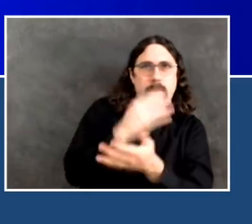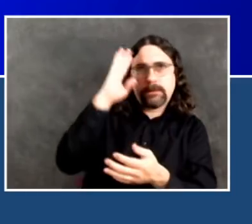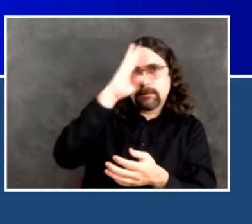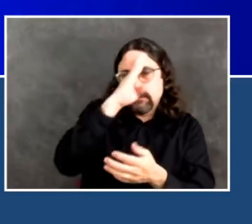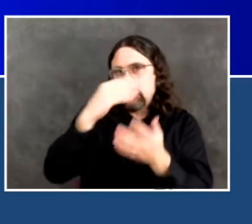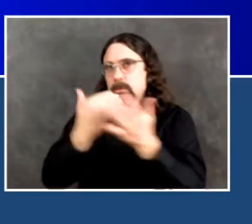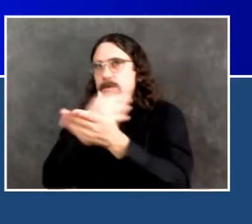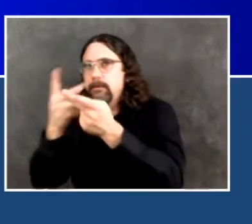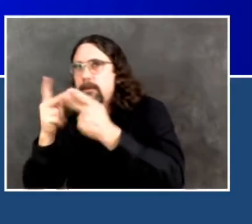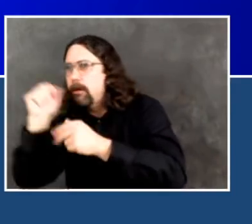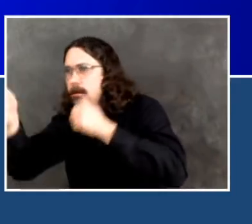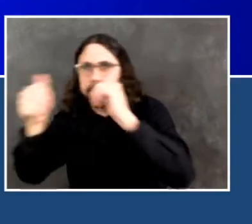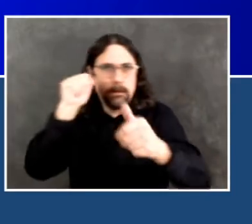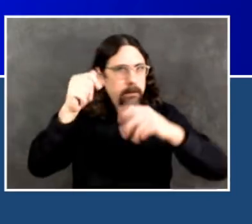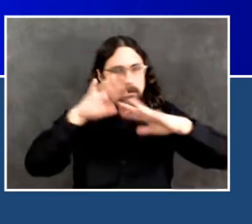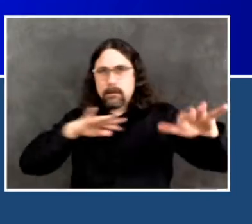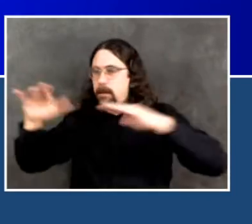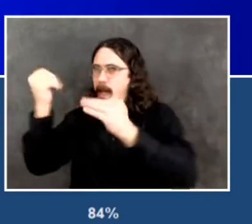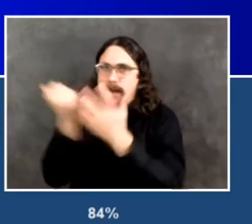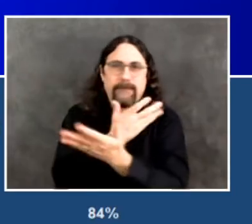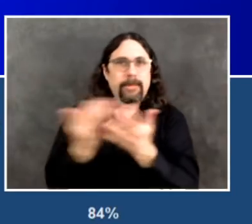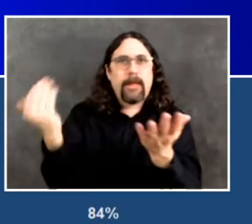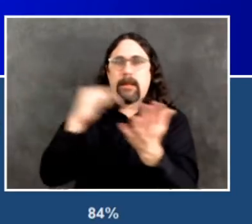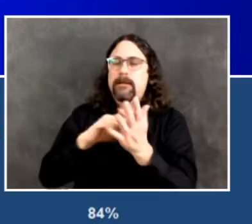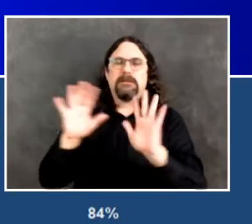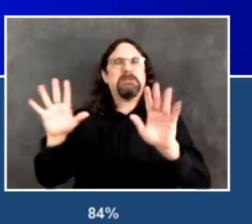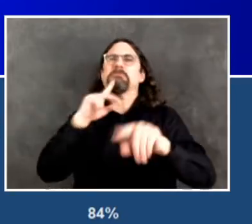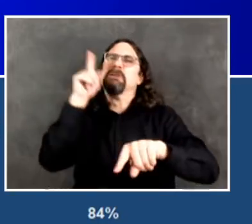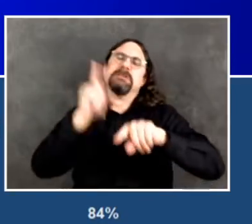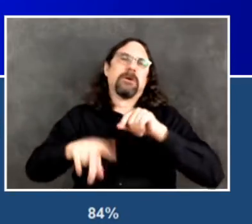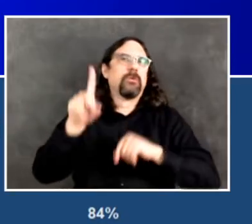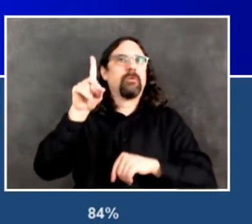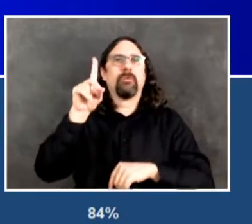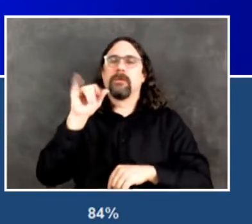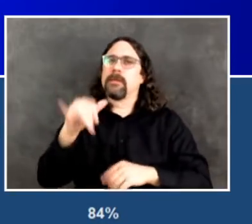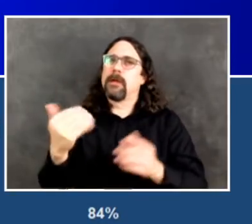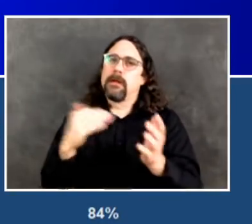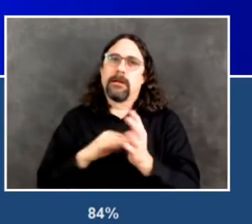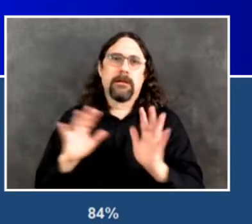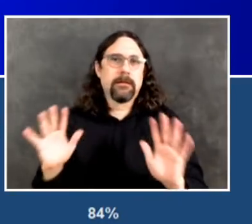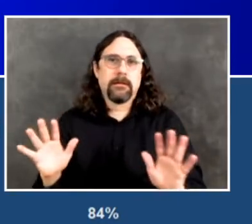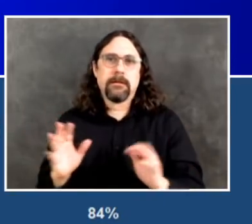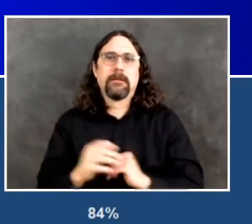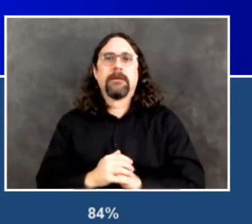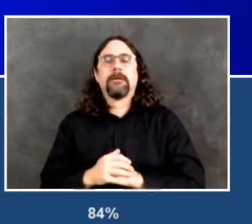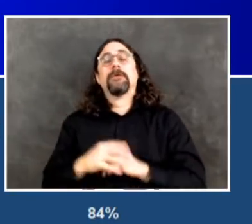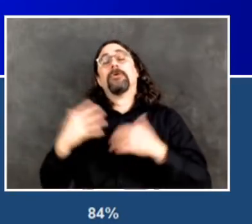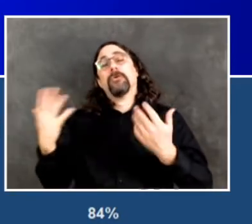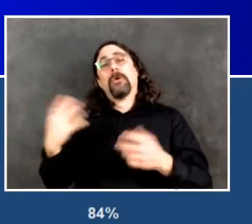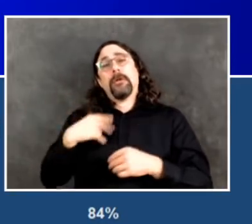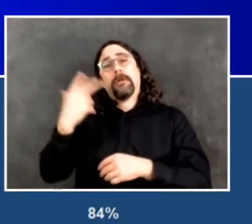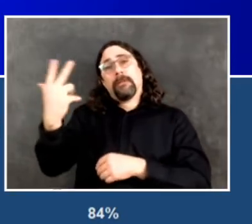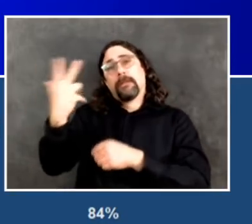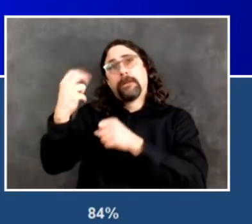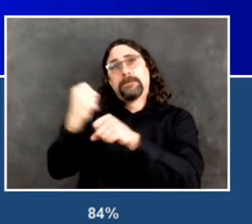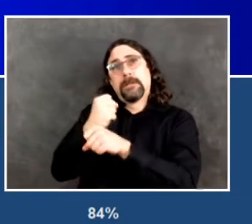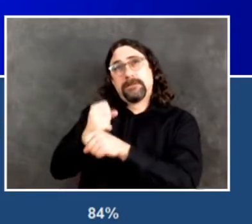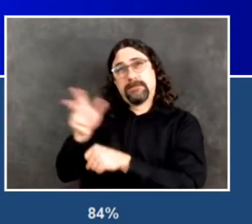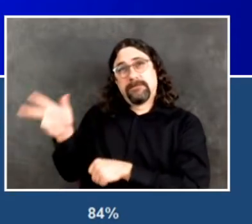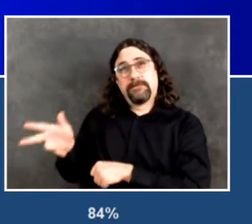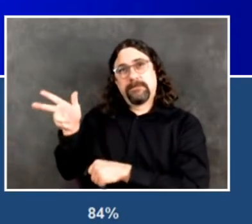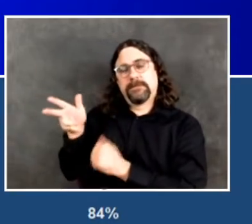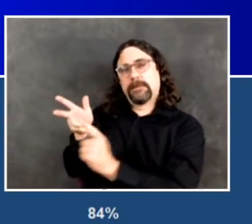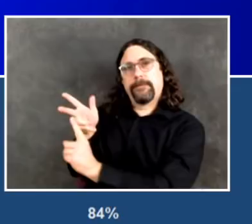Indicator number 3, percentage of people testing positive for COVID-19. So this obviously gives us some sense